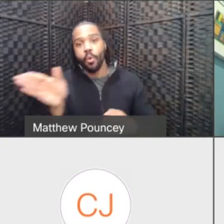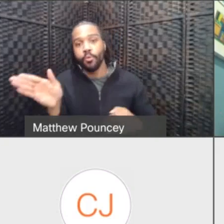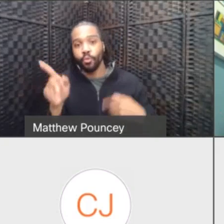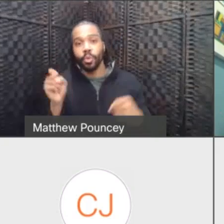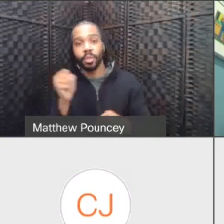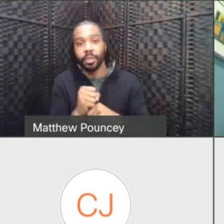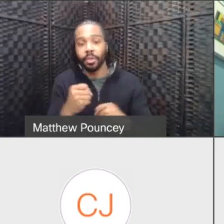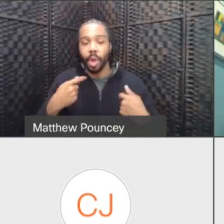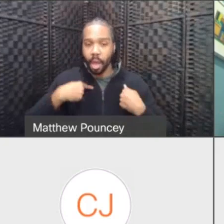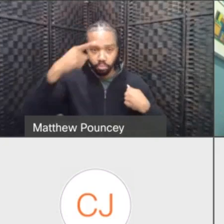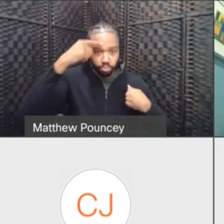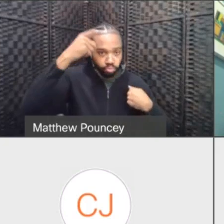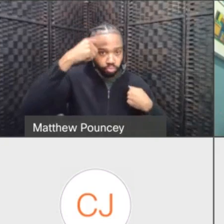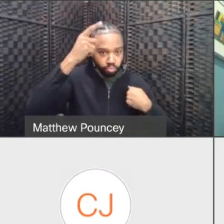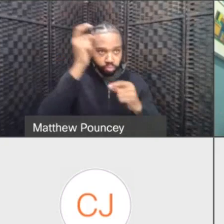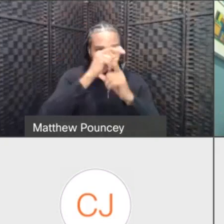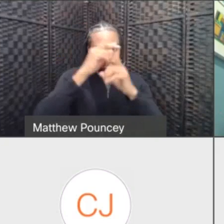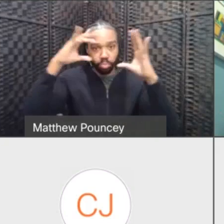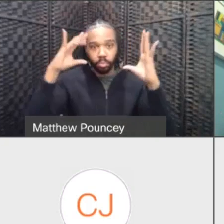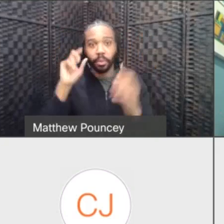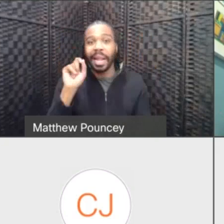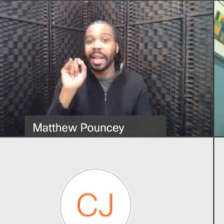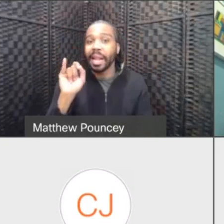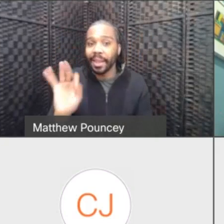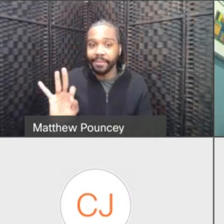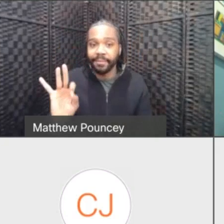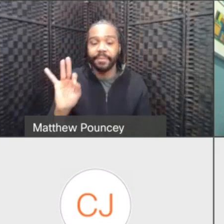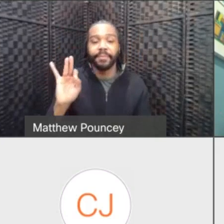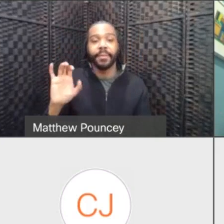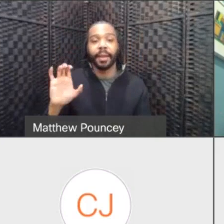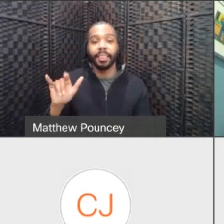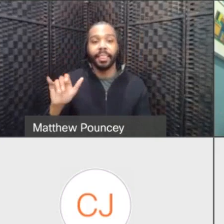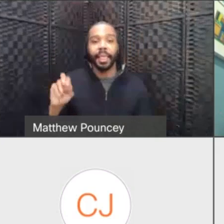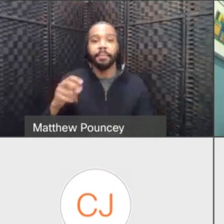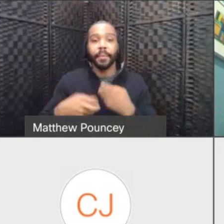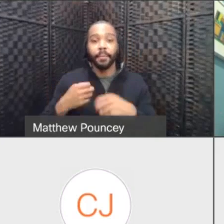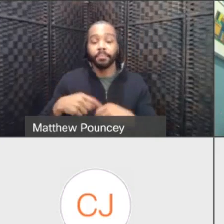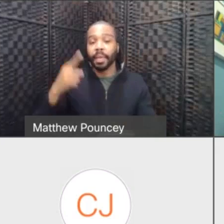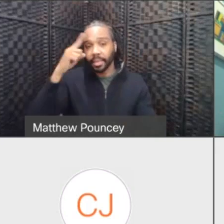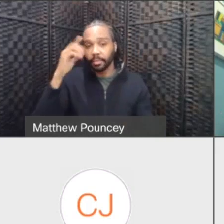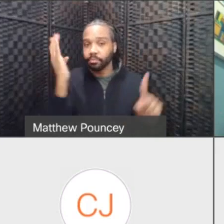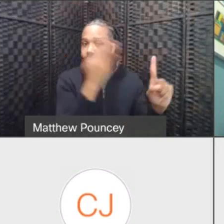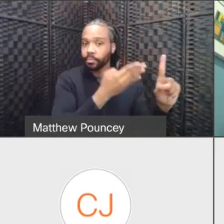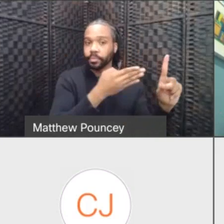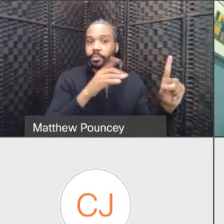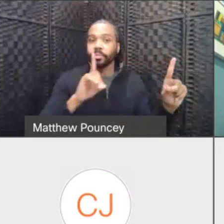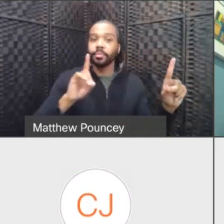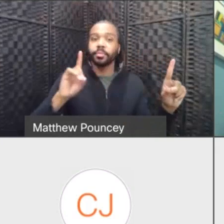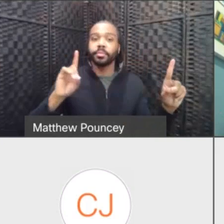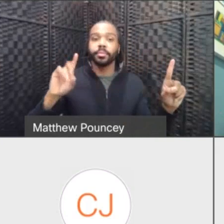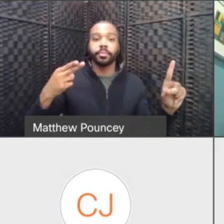If there are claim problems, I believe those are directed to DHCF. And if